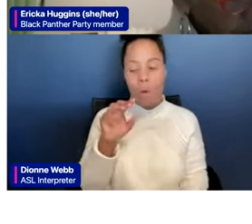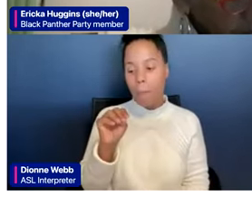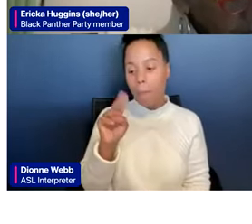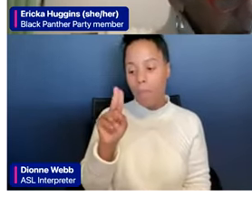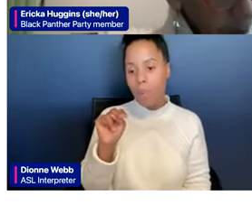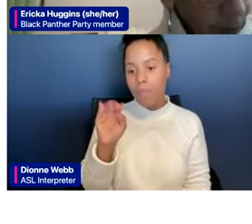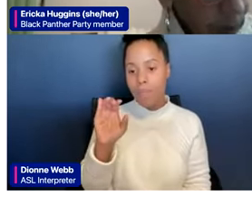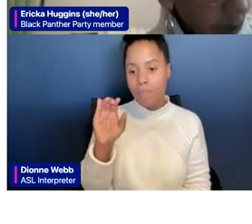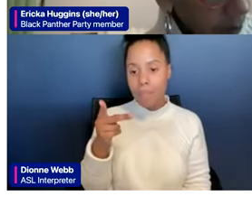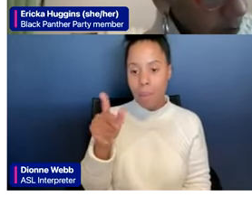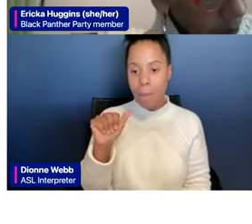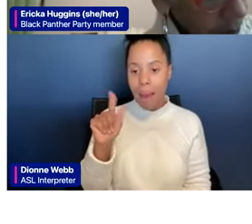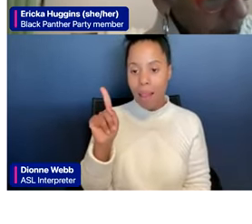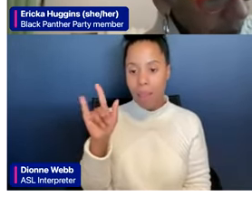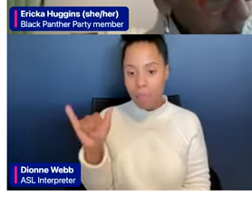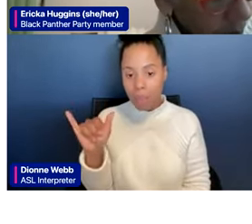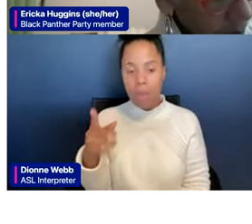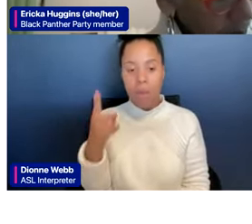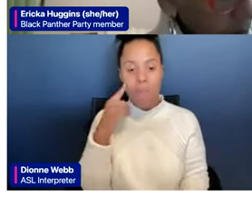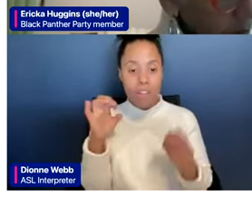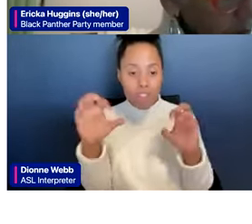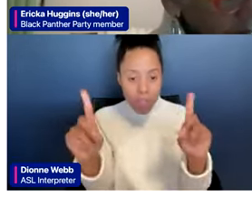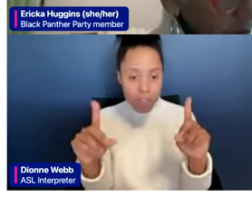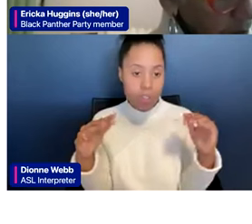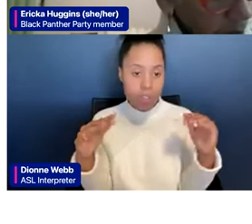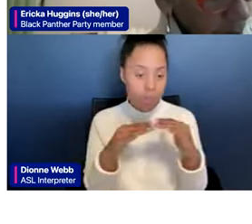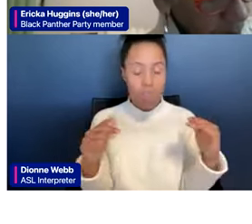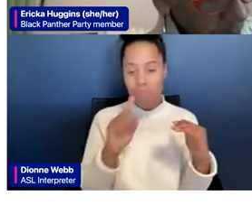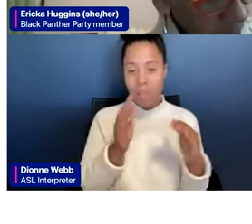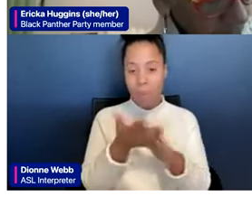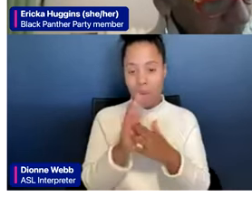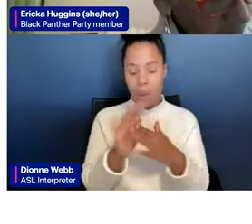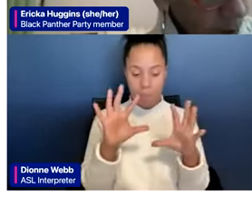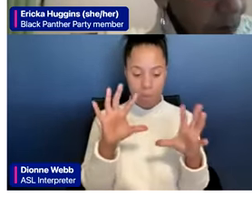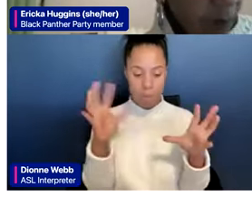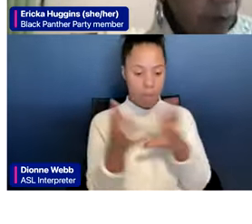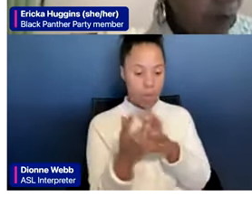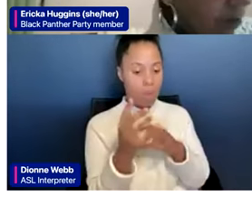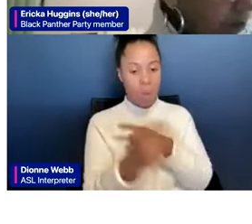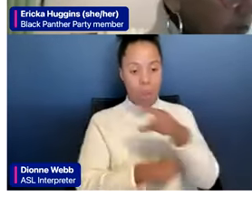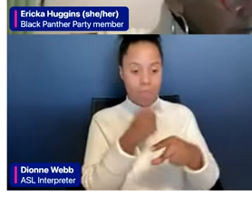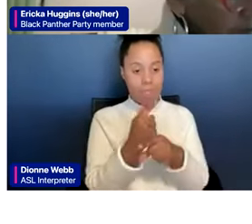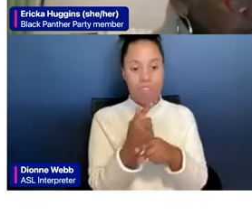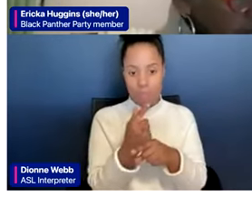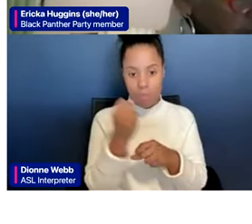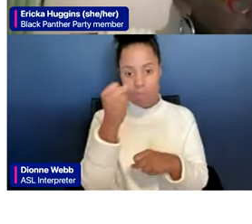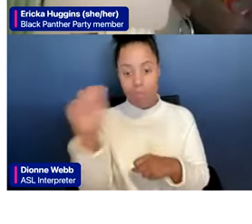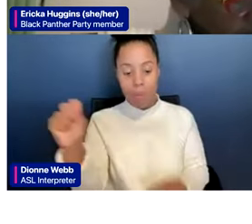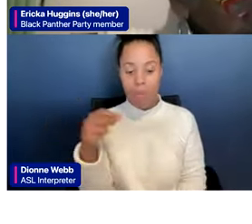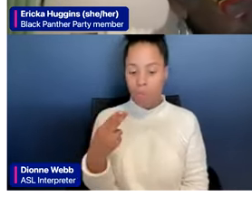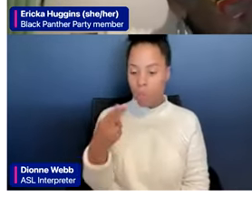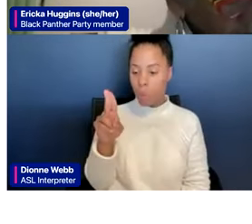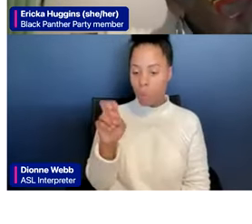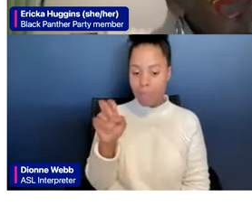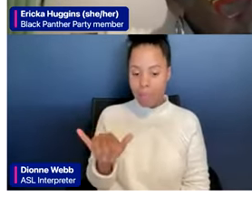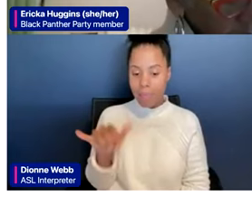justice, and also against global anti-globalization movements, Huey P. Newton's words resonate deeply